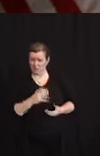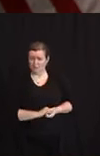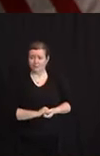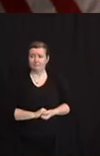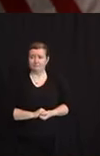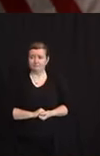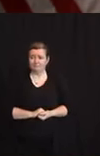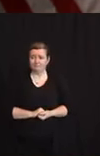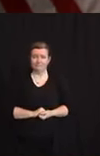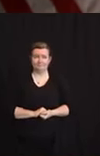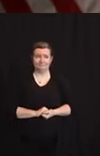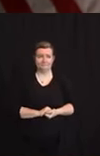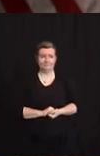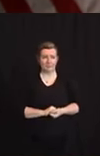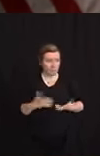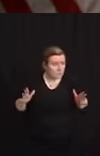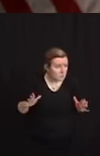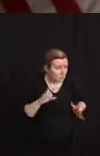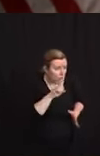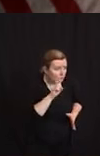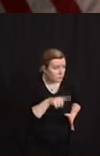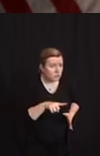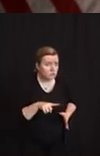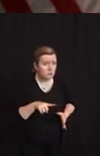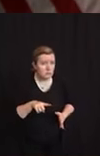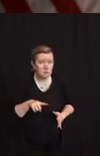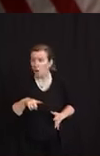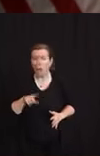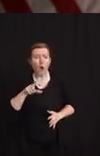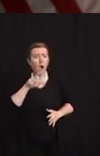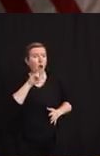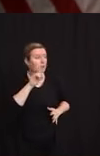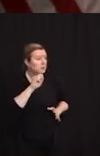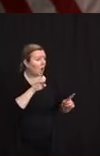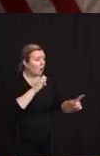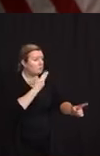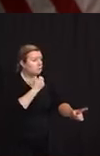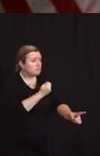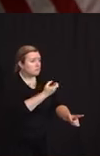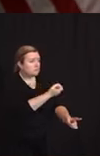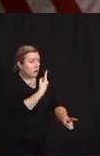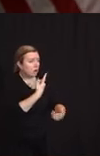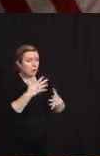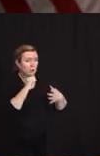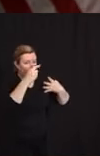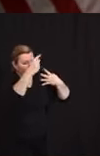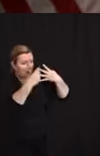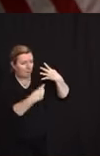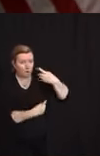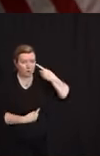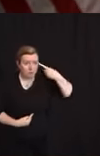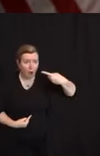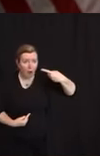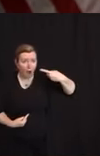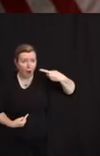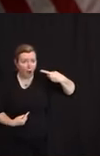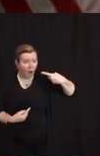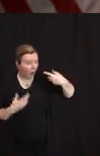Is that it? Elise, my Lord. If I were hugging someone, I'd come out and hug you right now just for